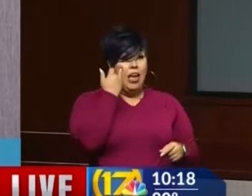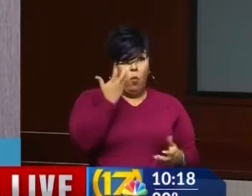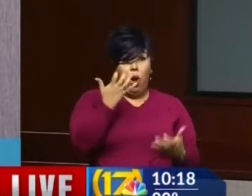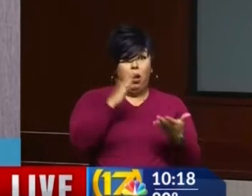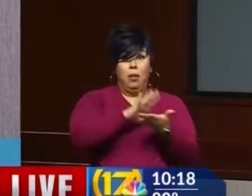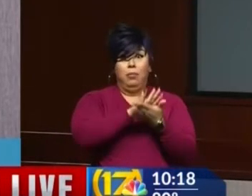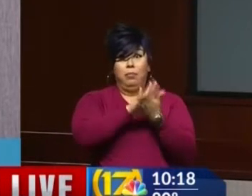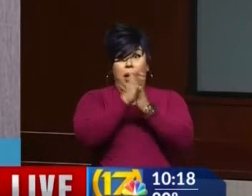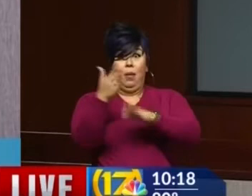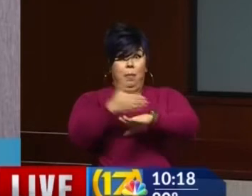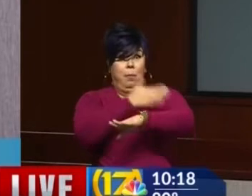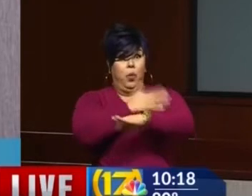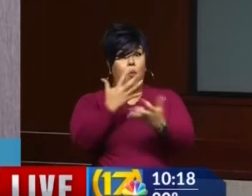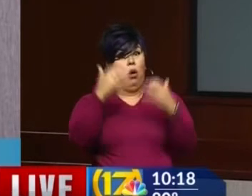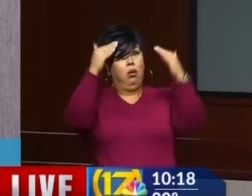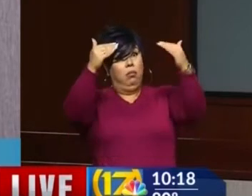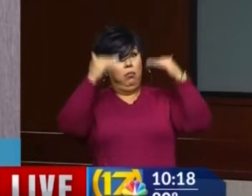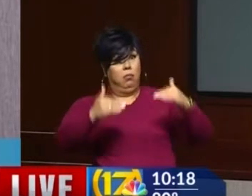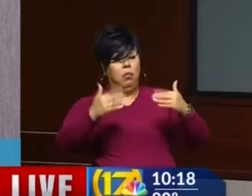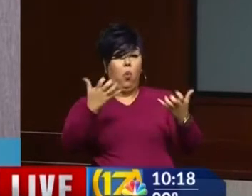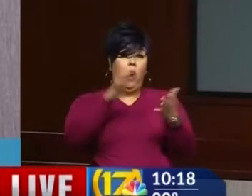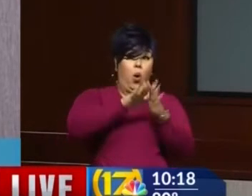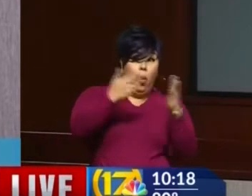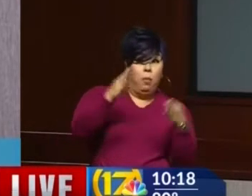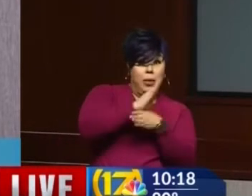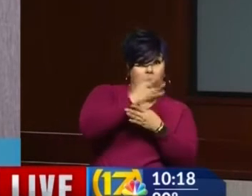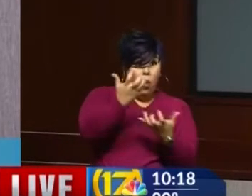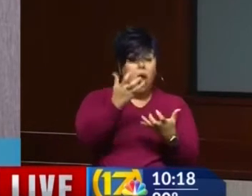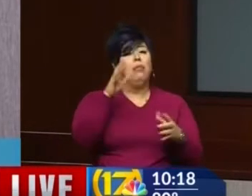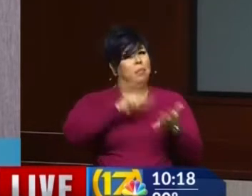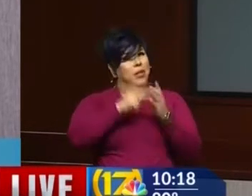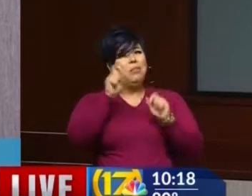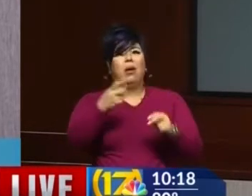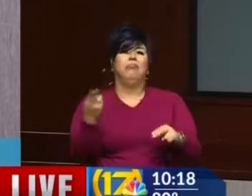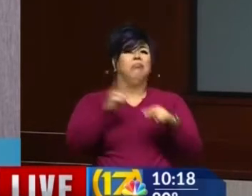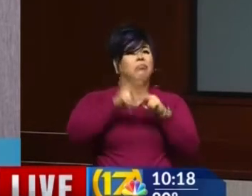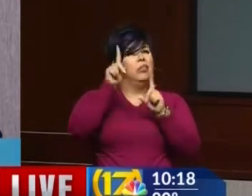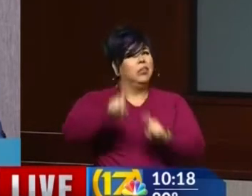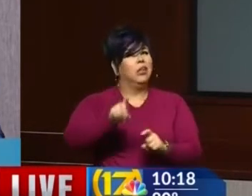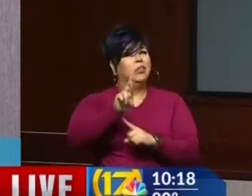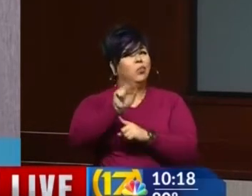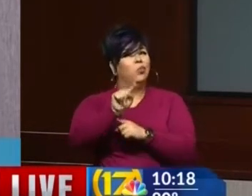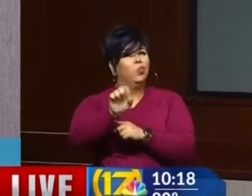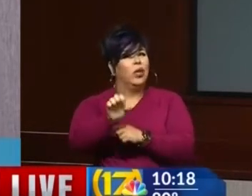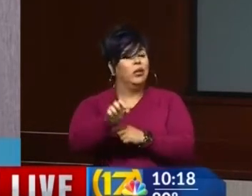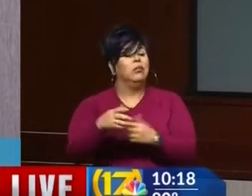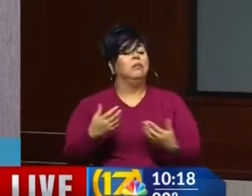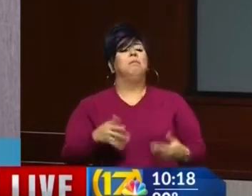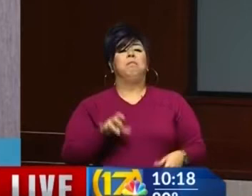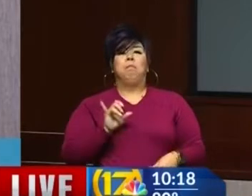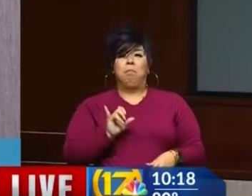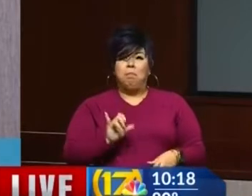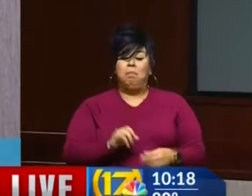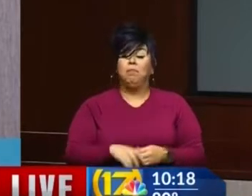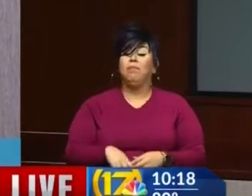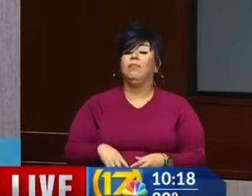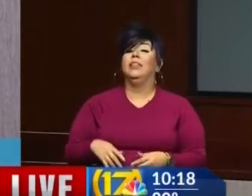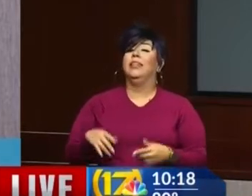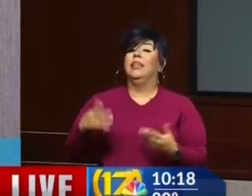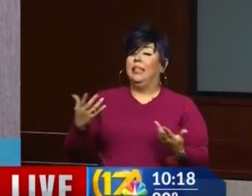businesses, schools, and other activities. At issue here, Governor Newsom is